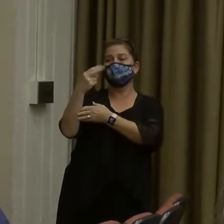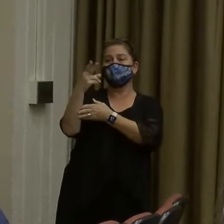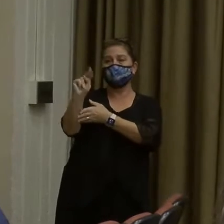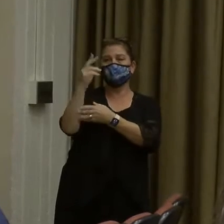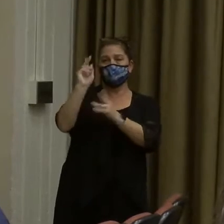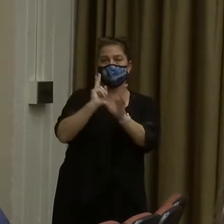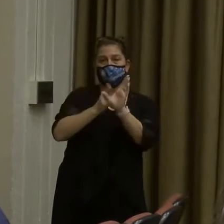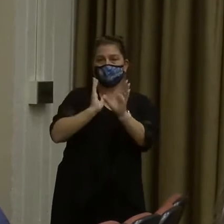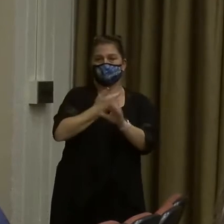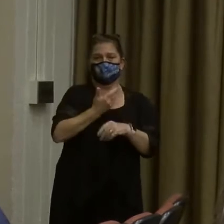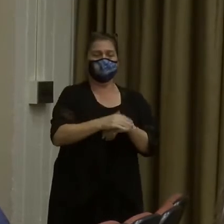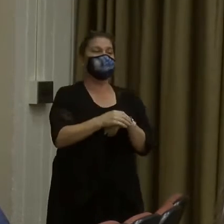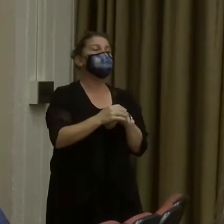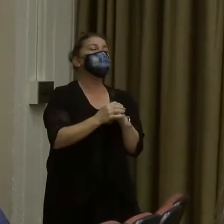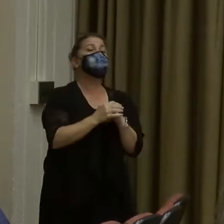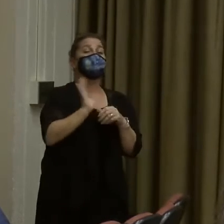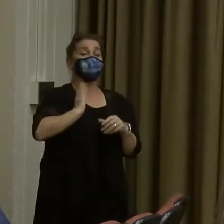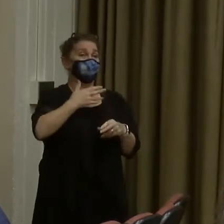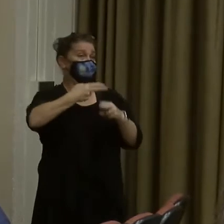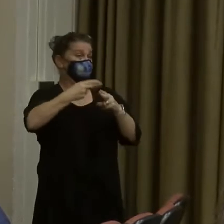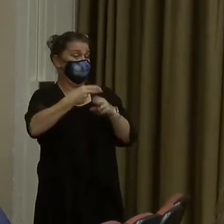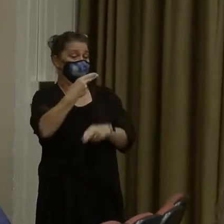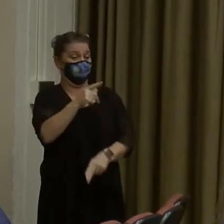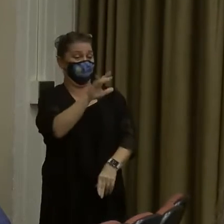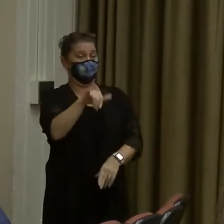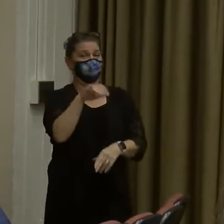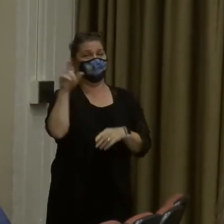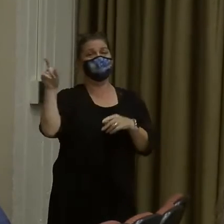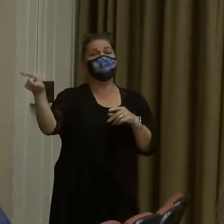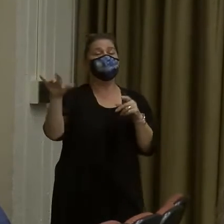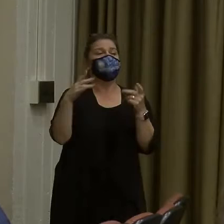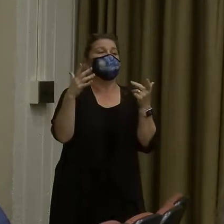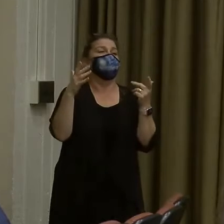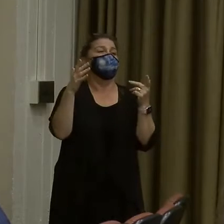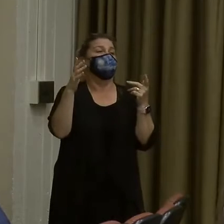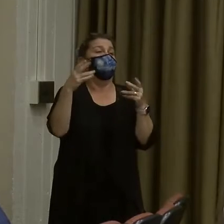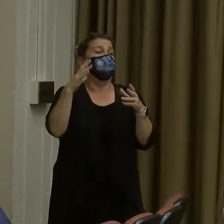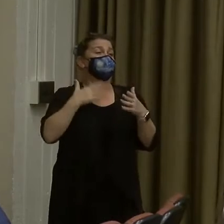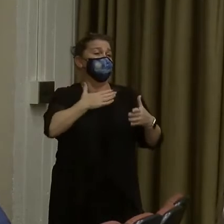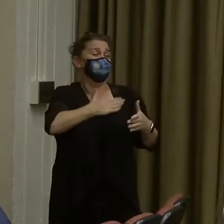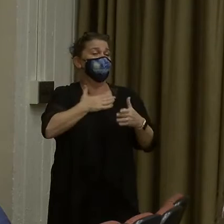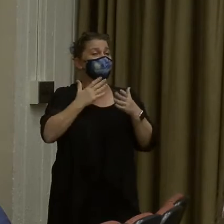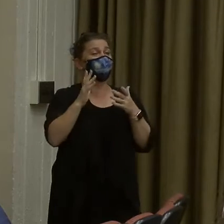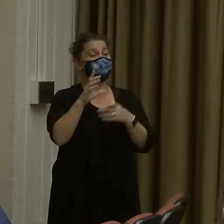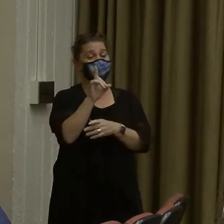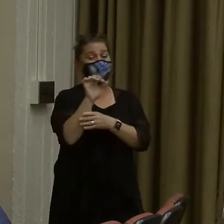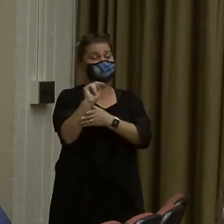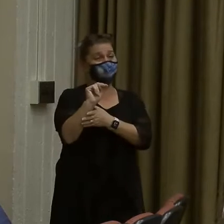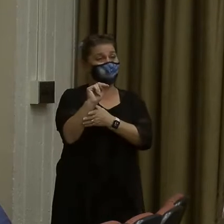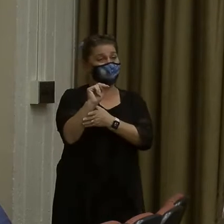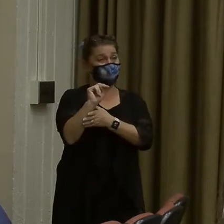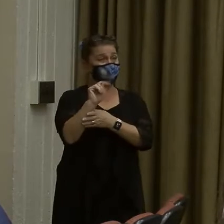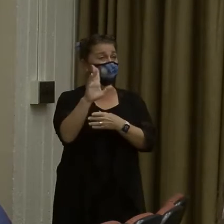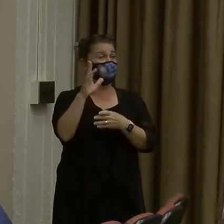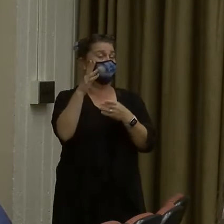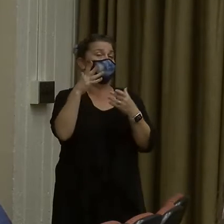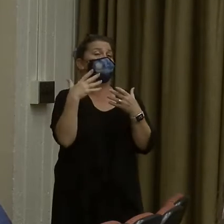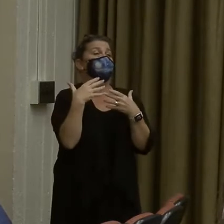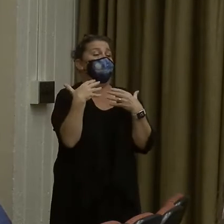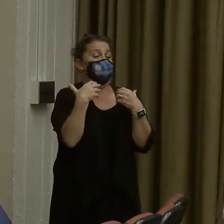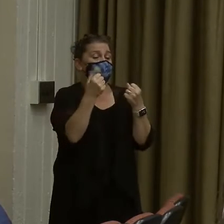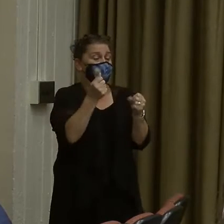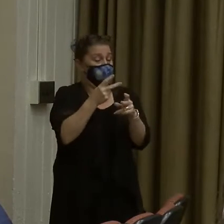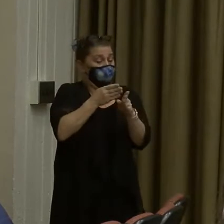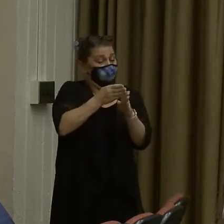afternoon. My name is Holly Syrup, and I have the pleasure of serving as the Dean of the School of Health Professions and Human